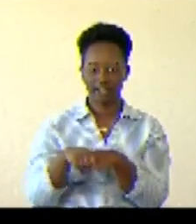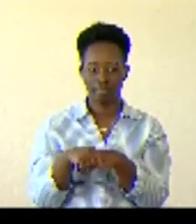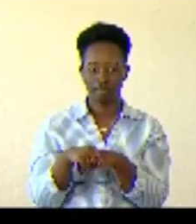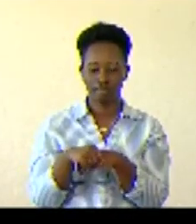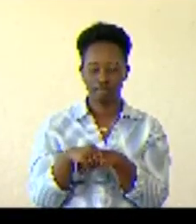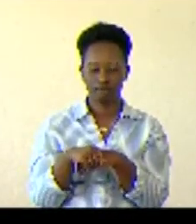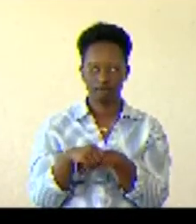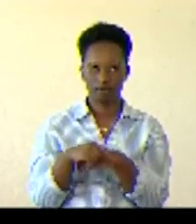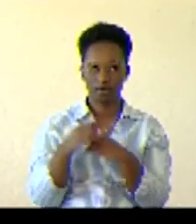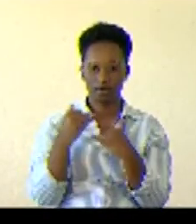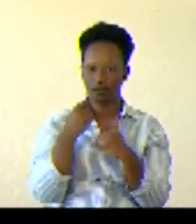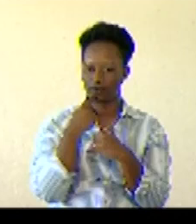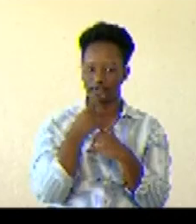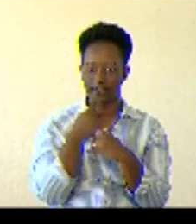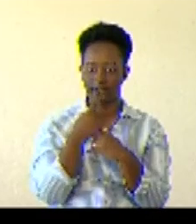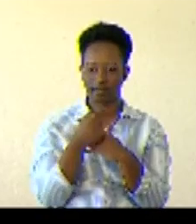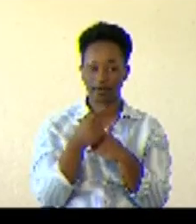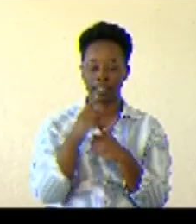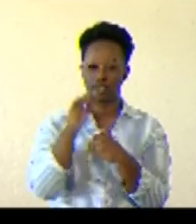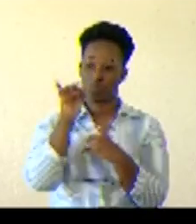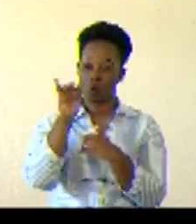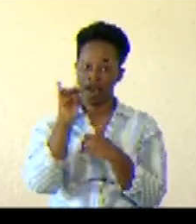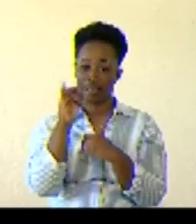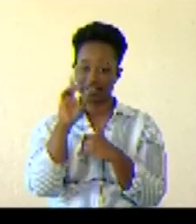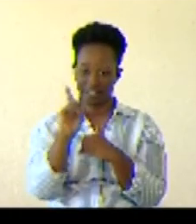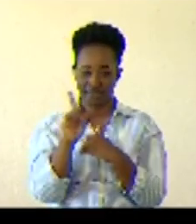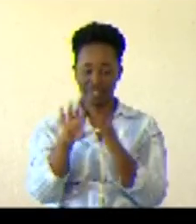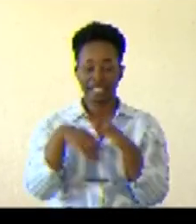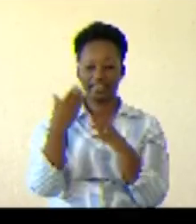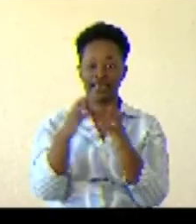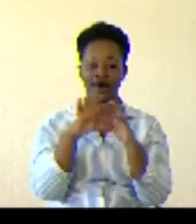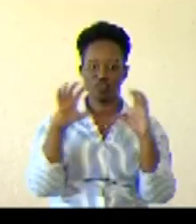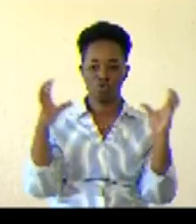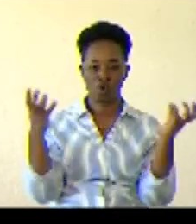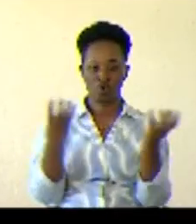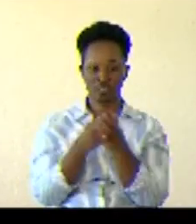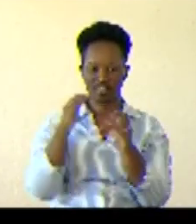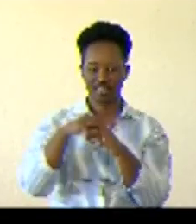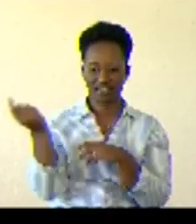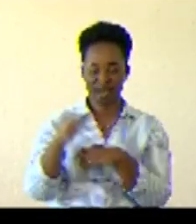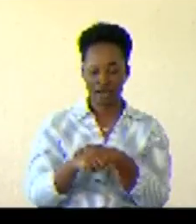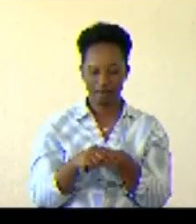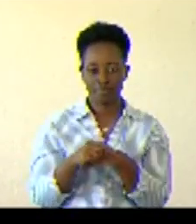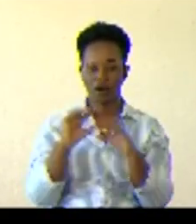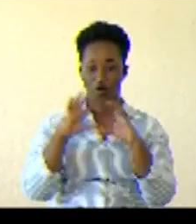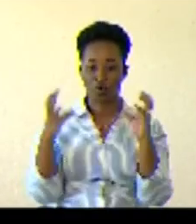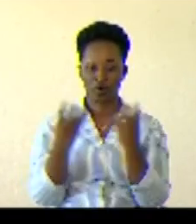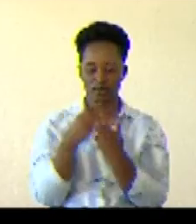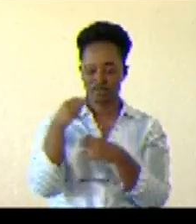be maybe YD. Then gross income, which we are asked, let gross